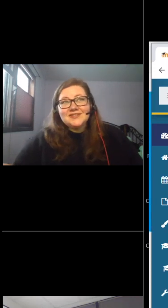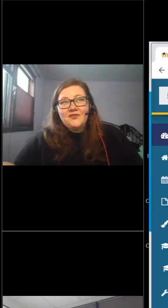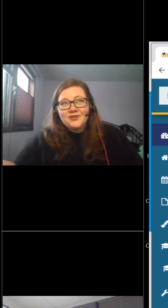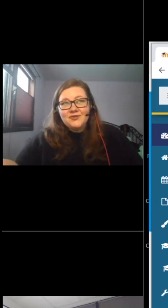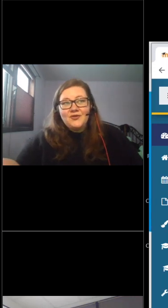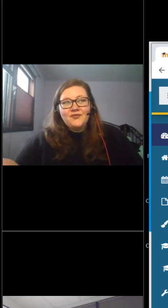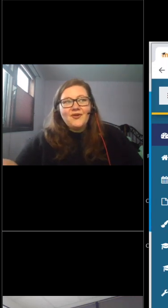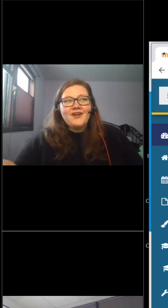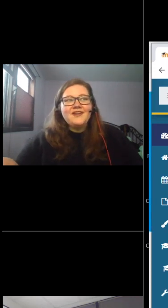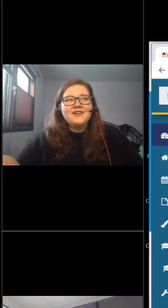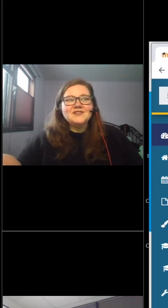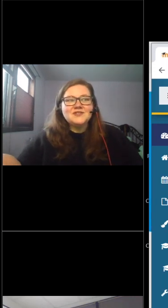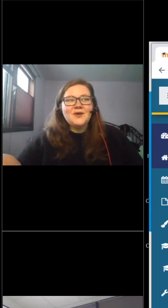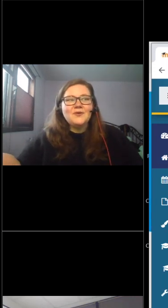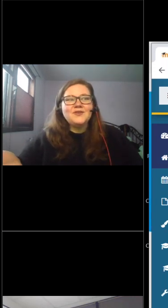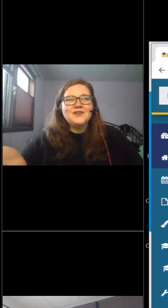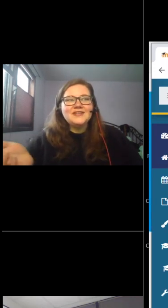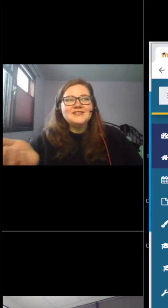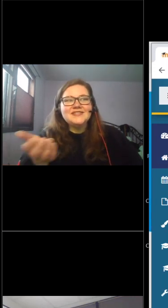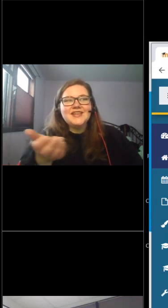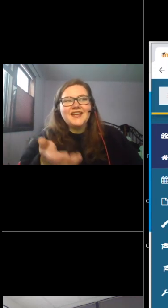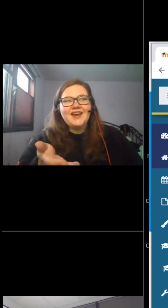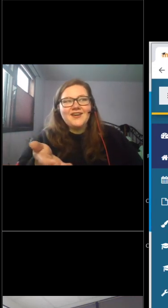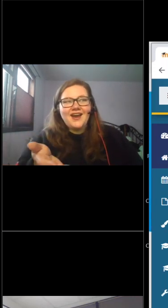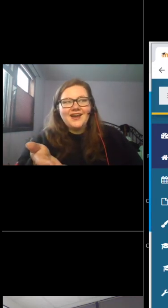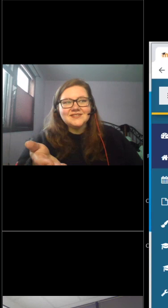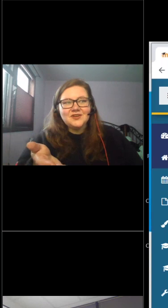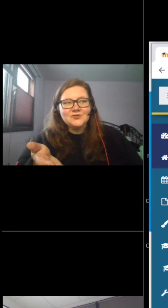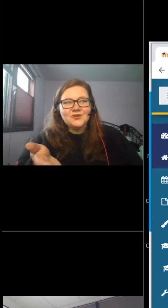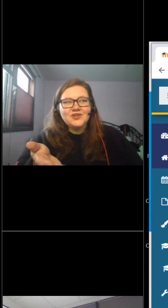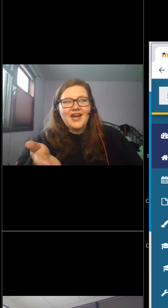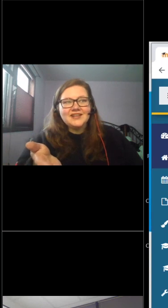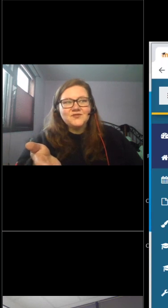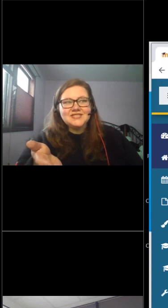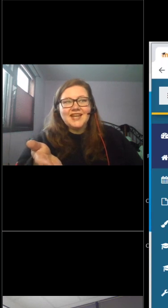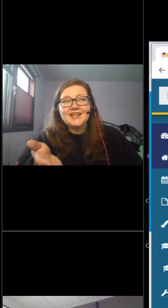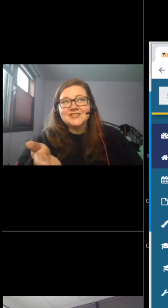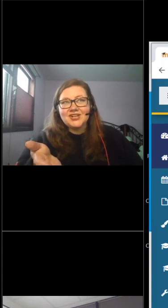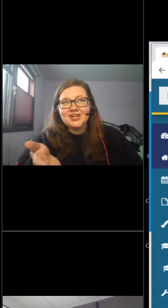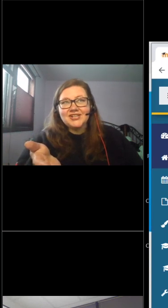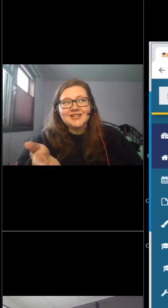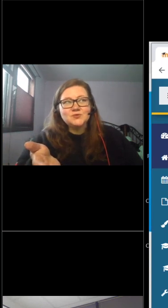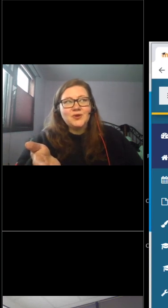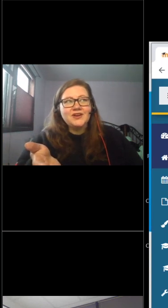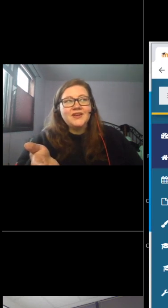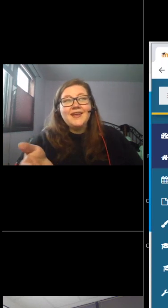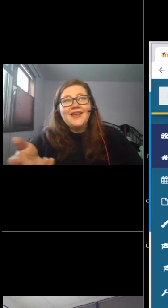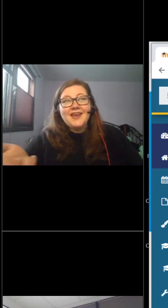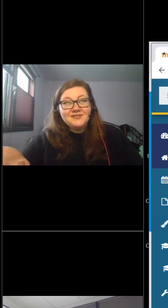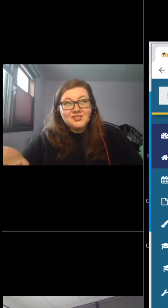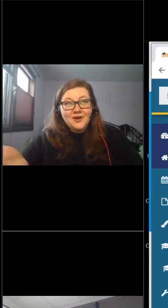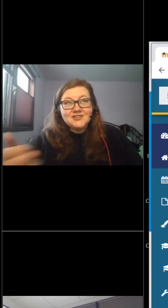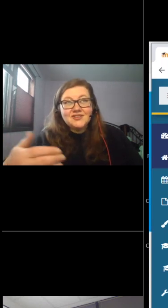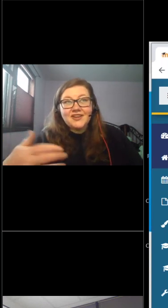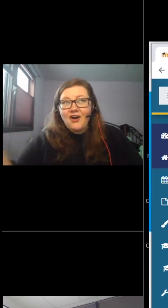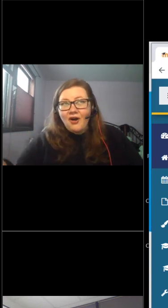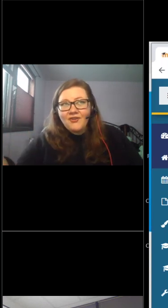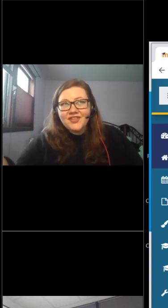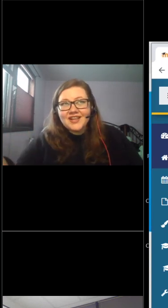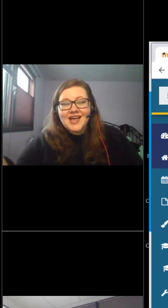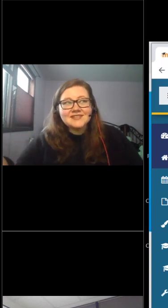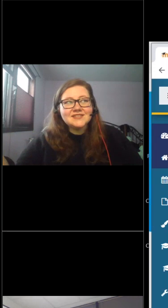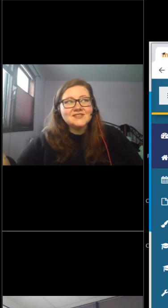can self-enroll for. So you can see that Kara has an enrolled class for settings on her dashboard. If she wanted to look at